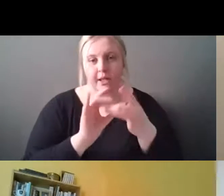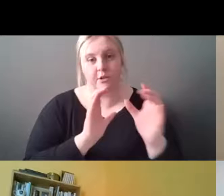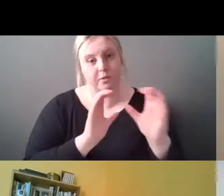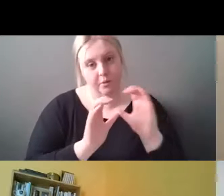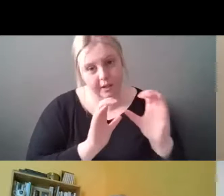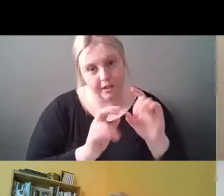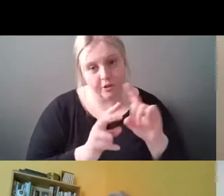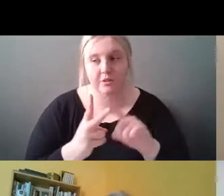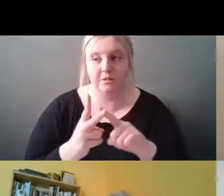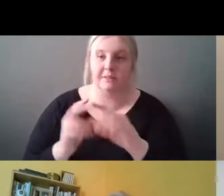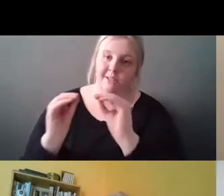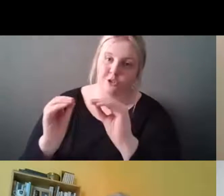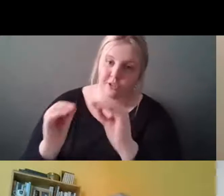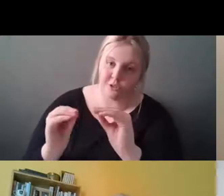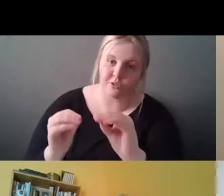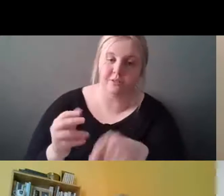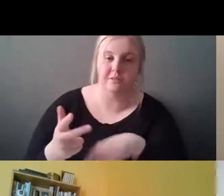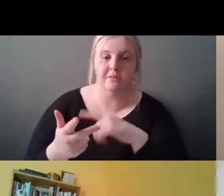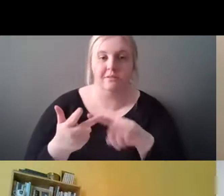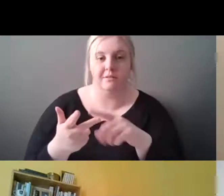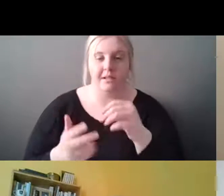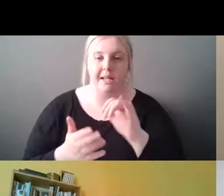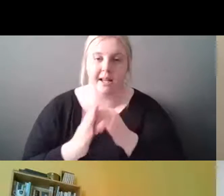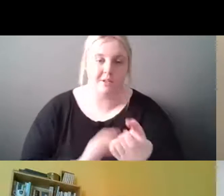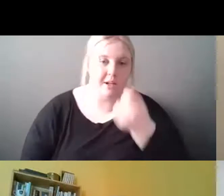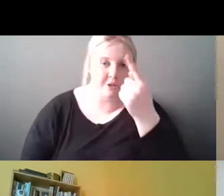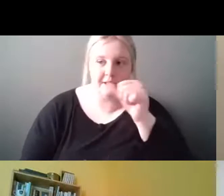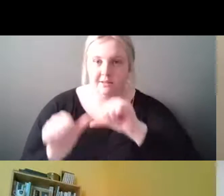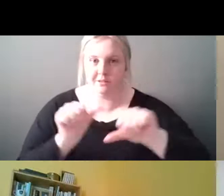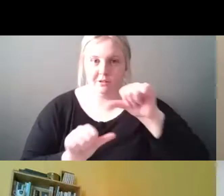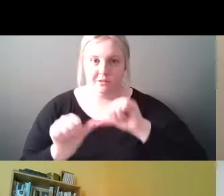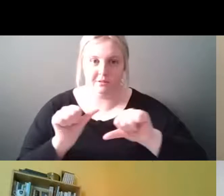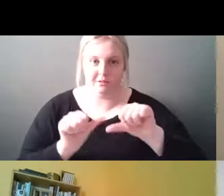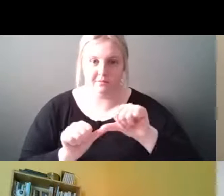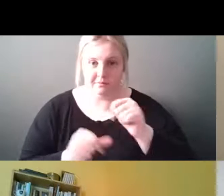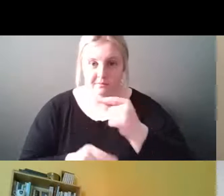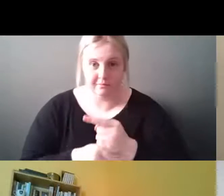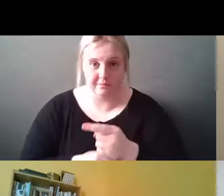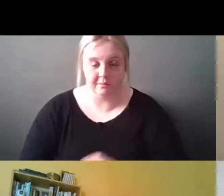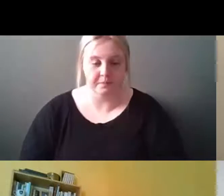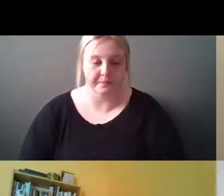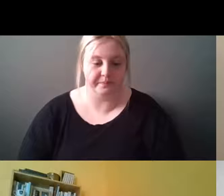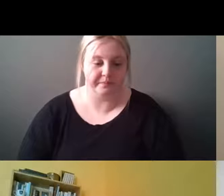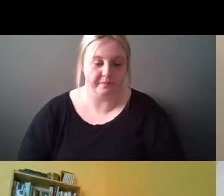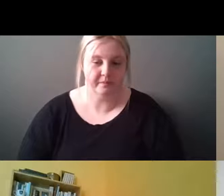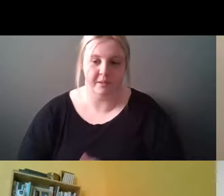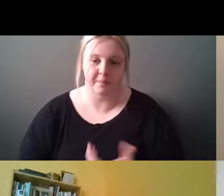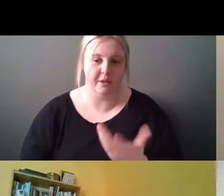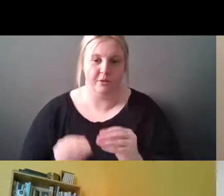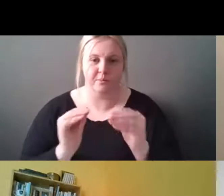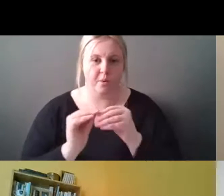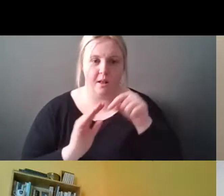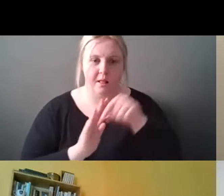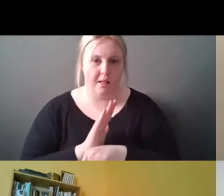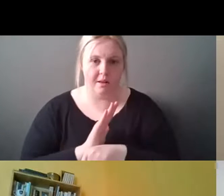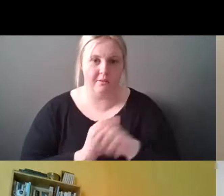and education and an understanding of the other, the idea of another. Now, there's more to it than just